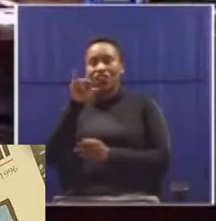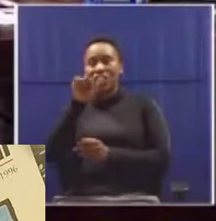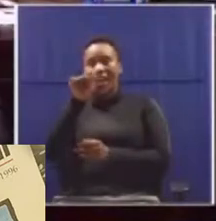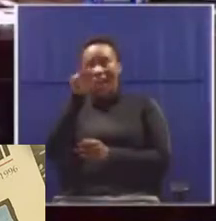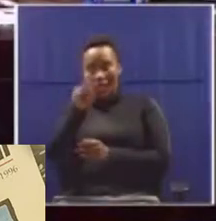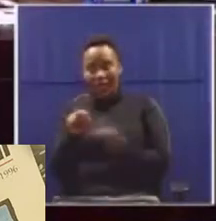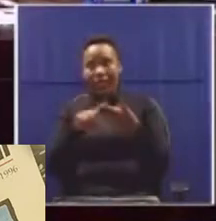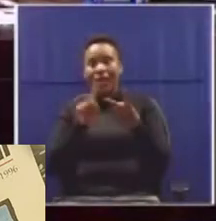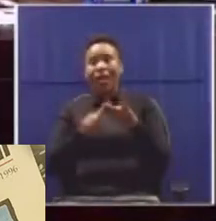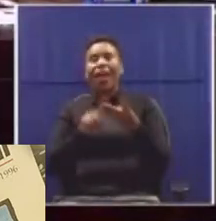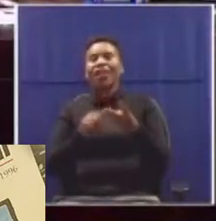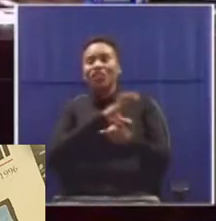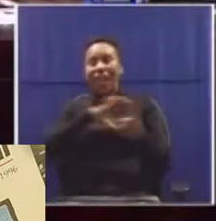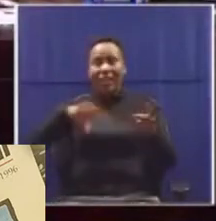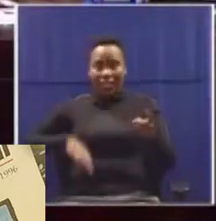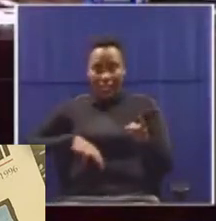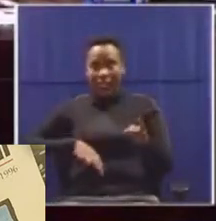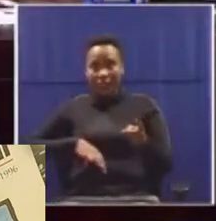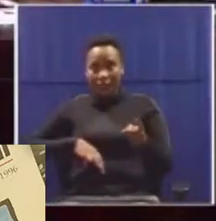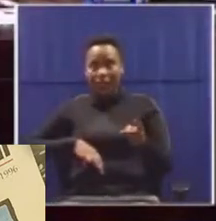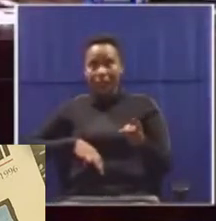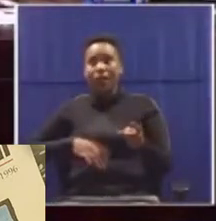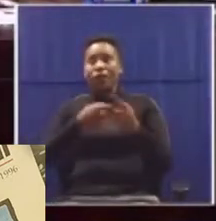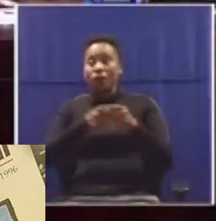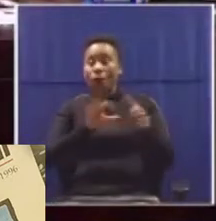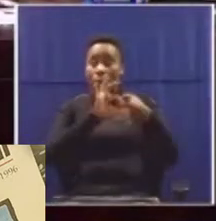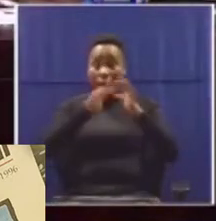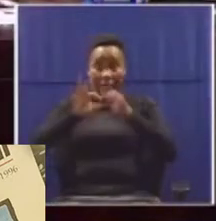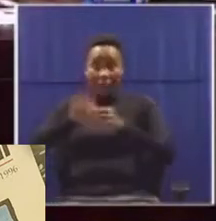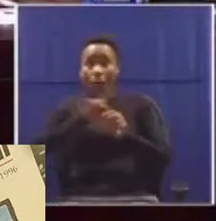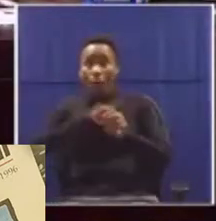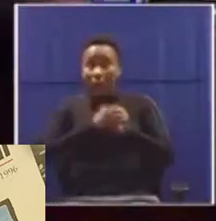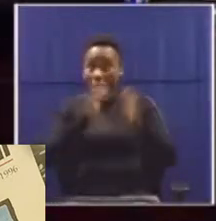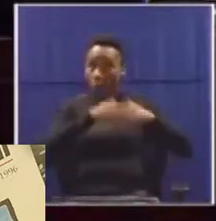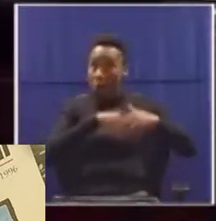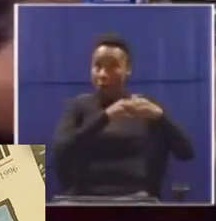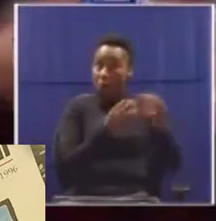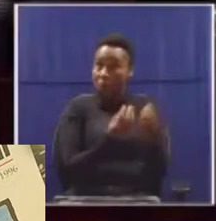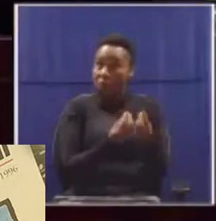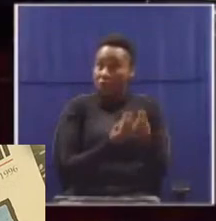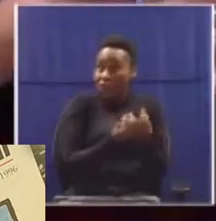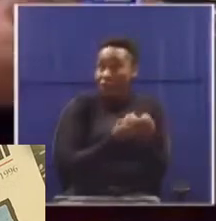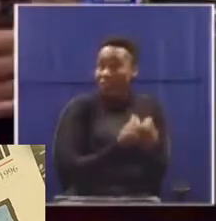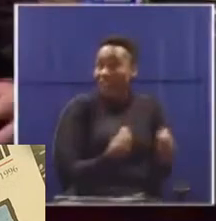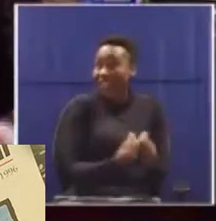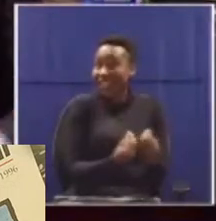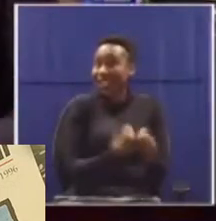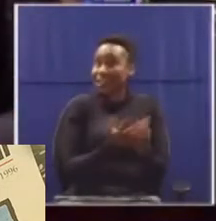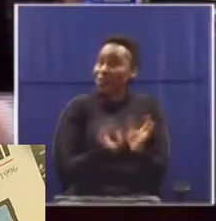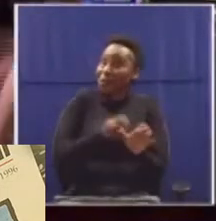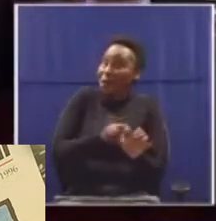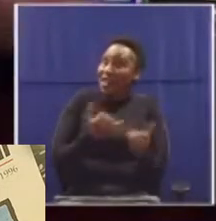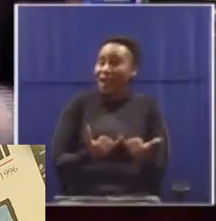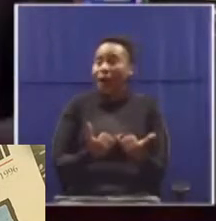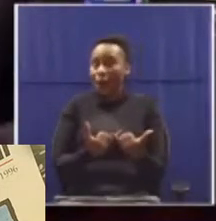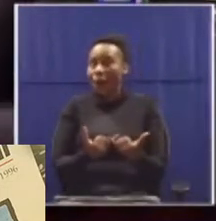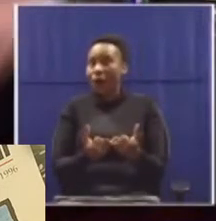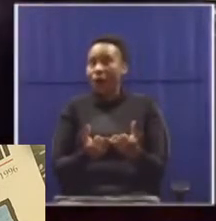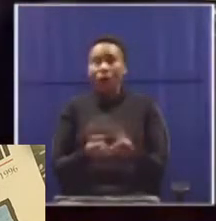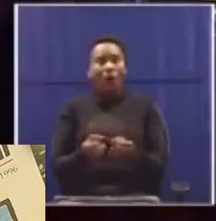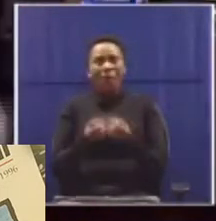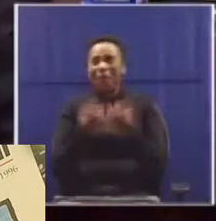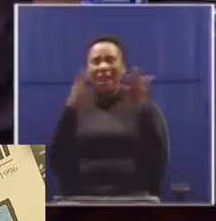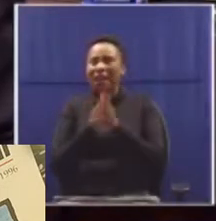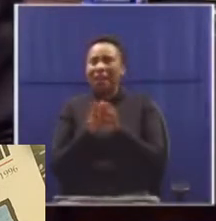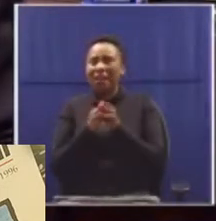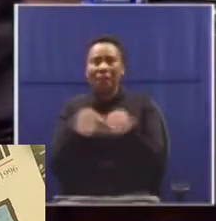brics is concerned because you've creating this new kid on the Block to take on this monster of the West and we have many puppets in